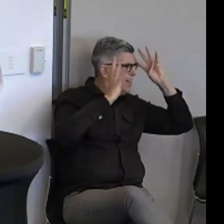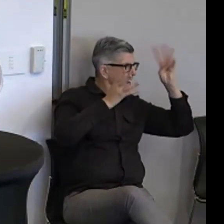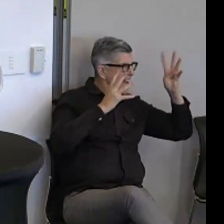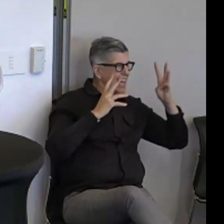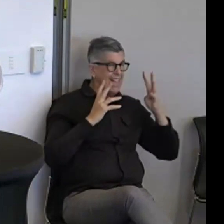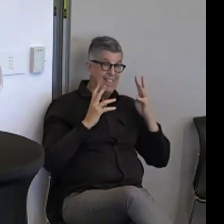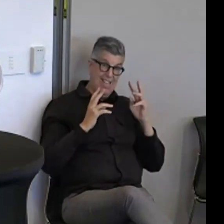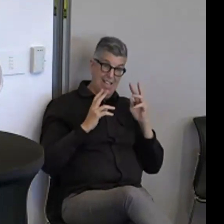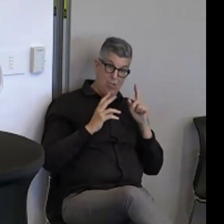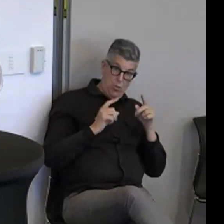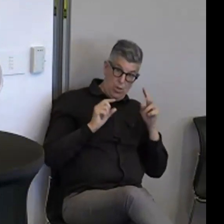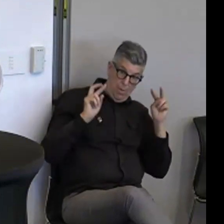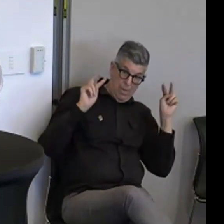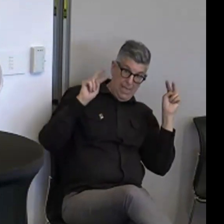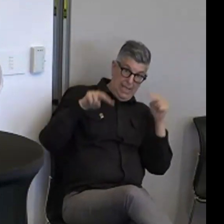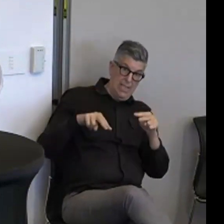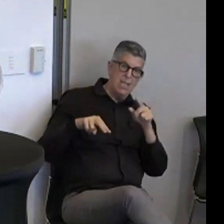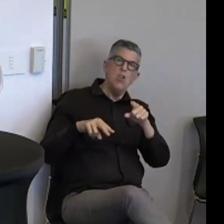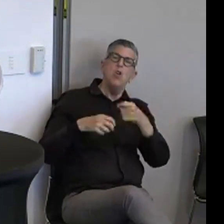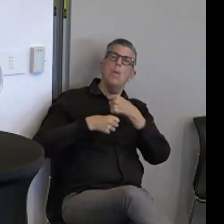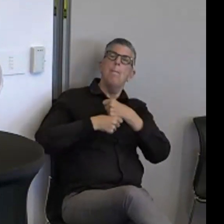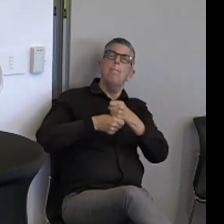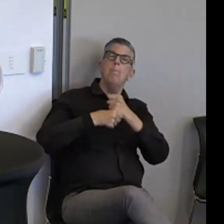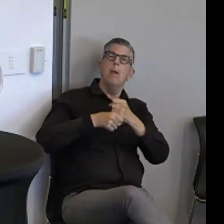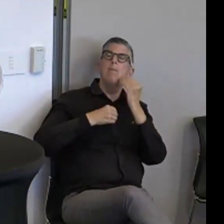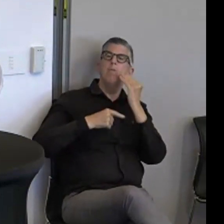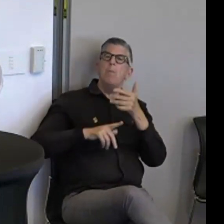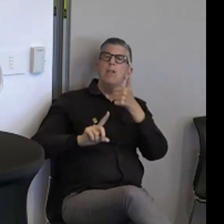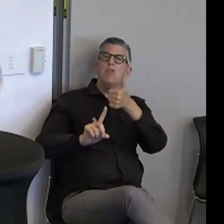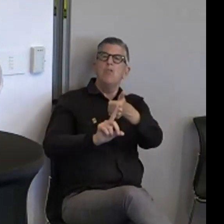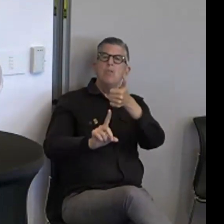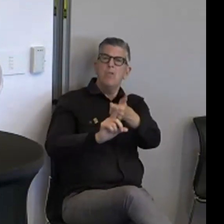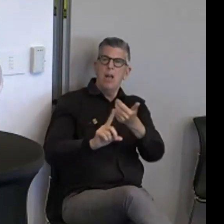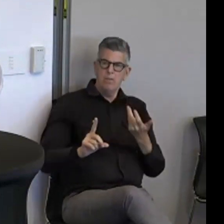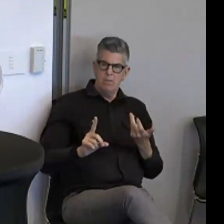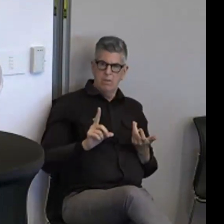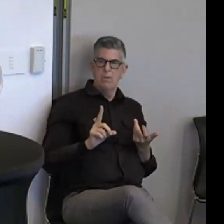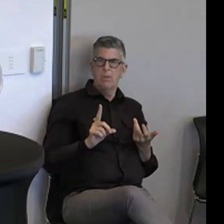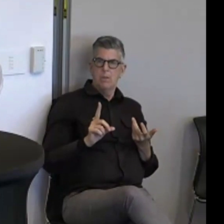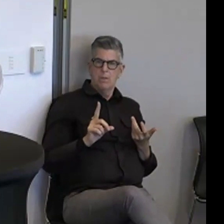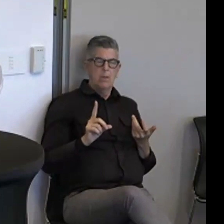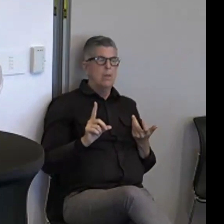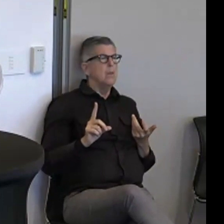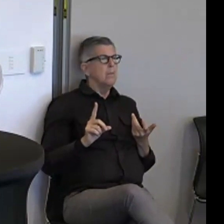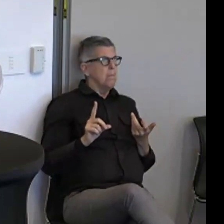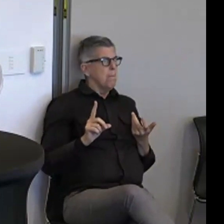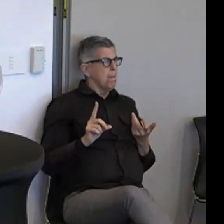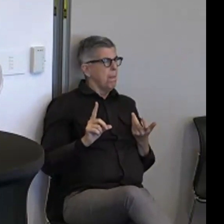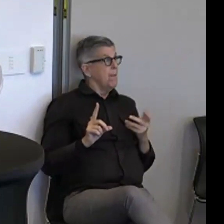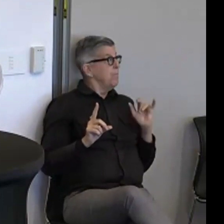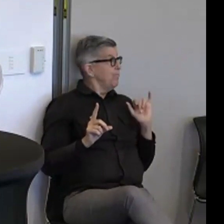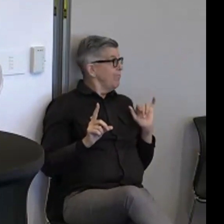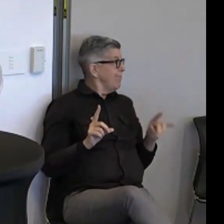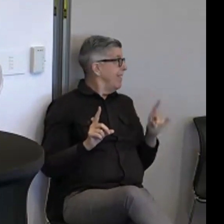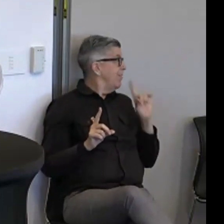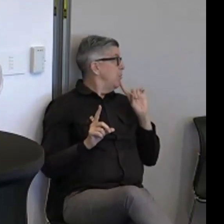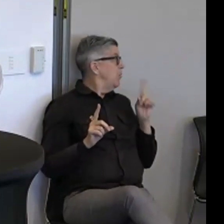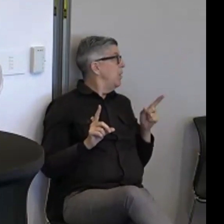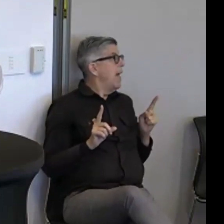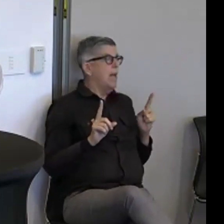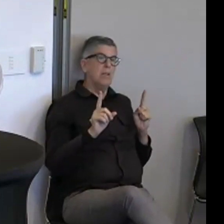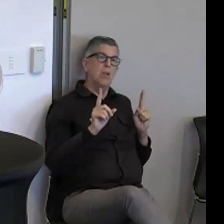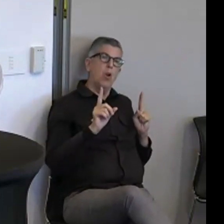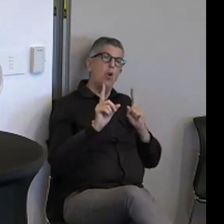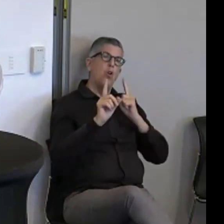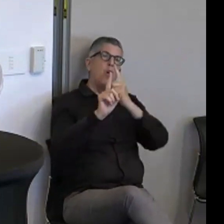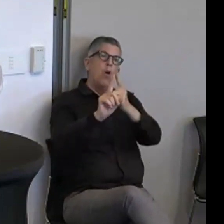as producers of information. And I think that is ultimately what we need for our